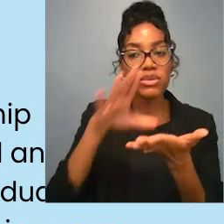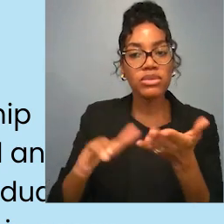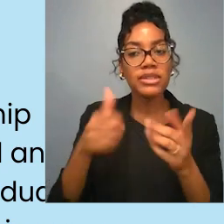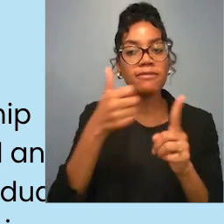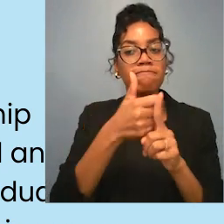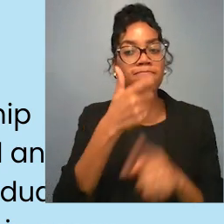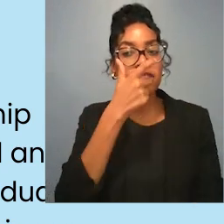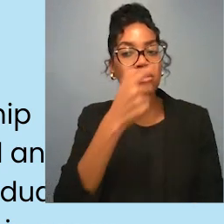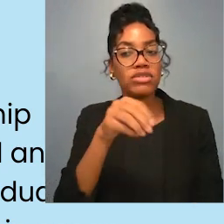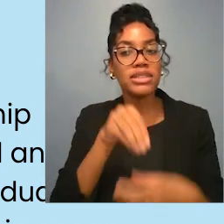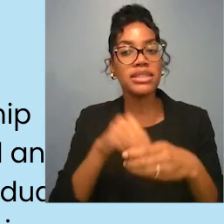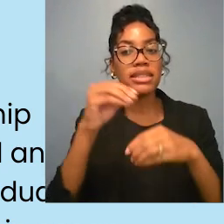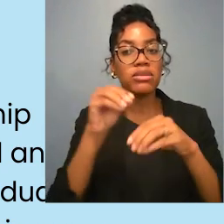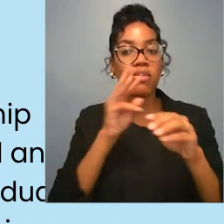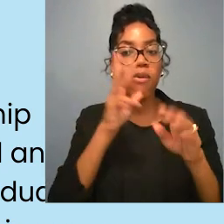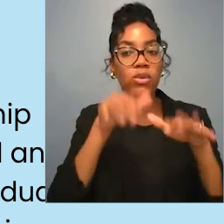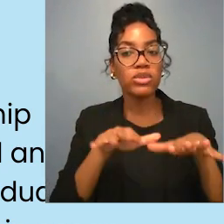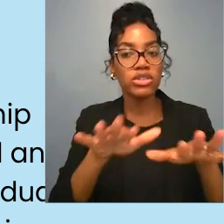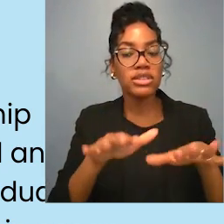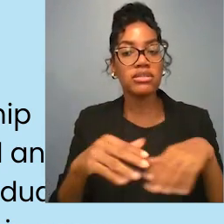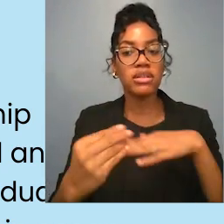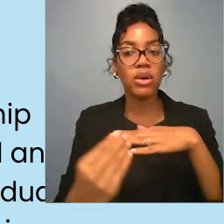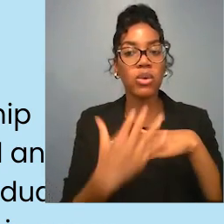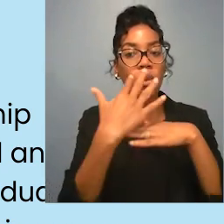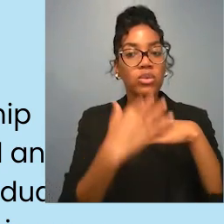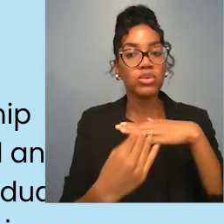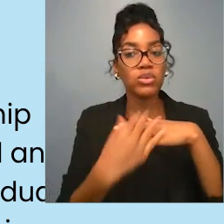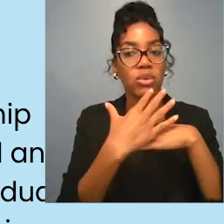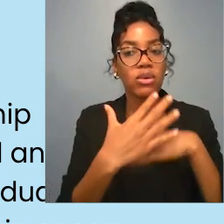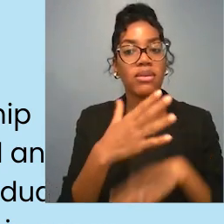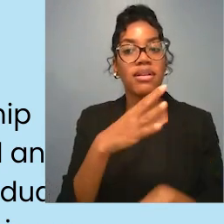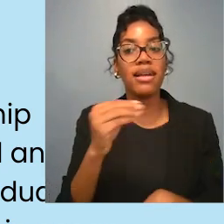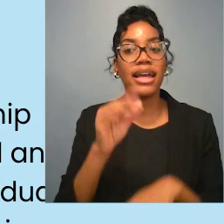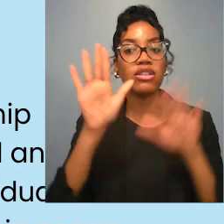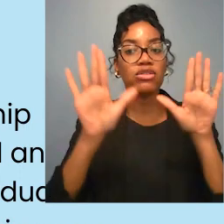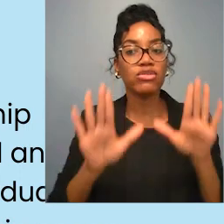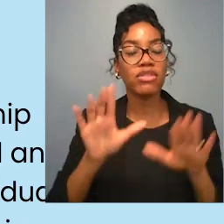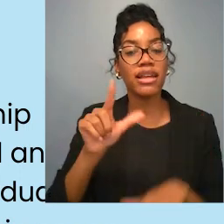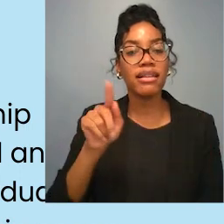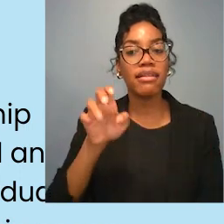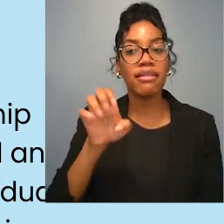resources and the national policy decisions affecting those resources.